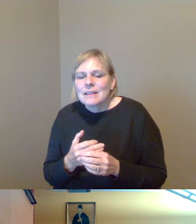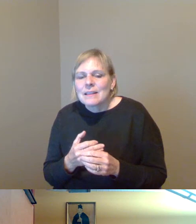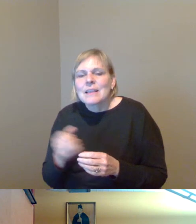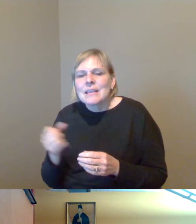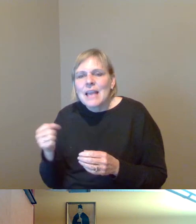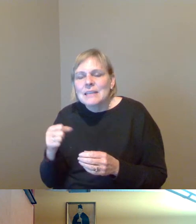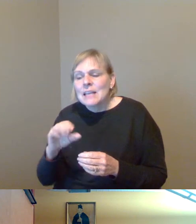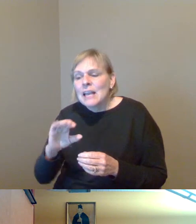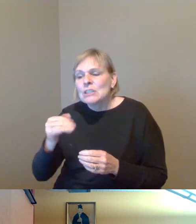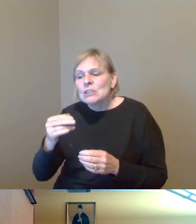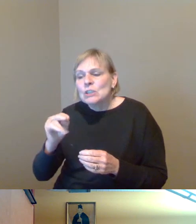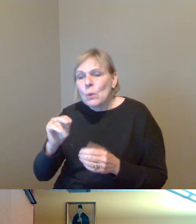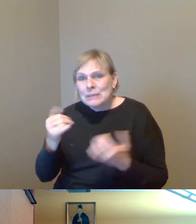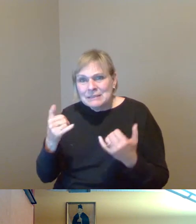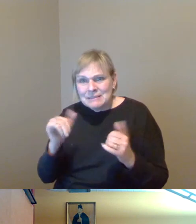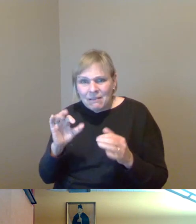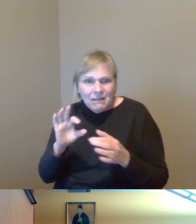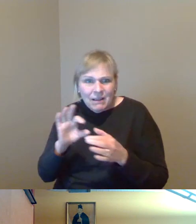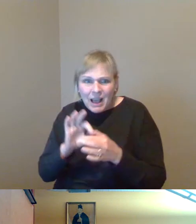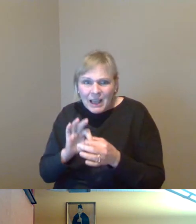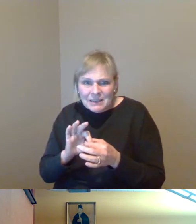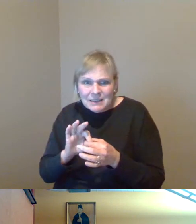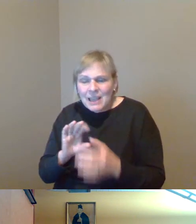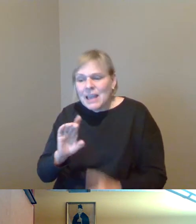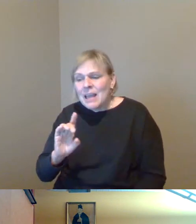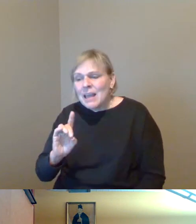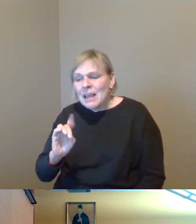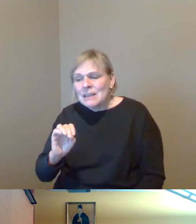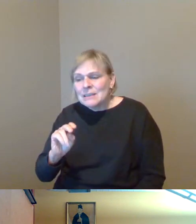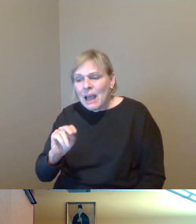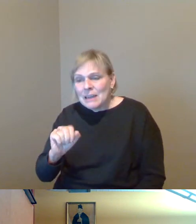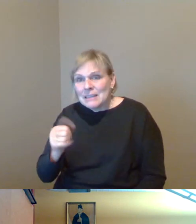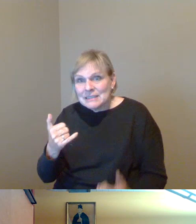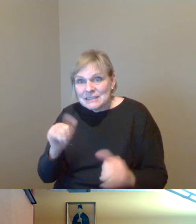Yeah, is Joan still on? And Donna? Or Donna?